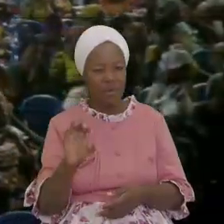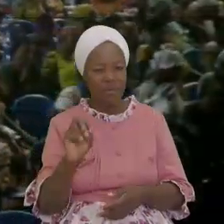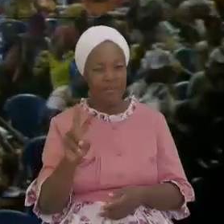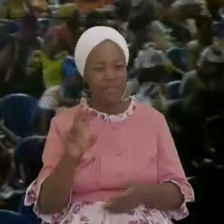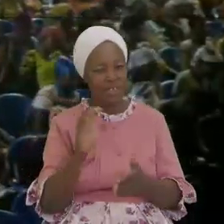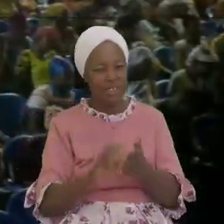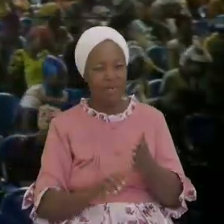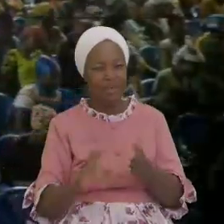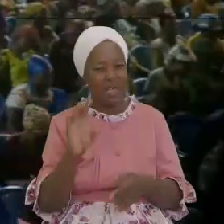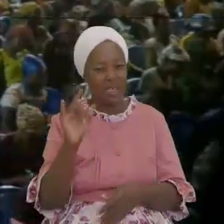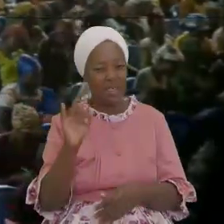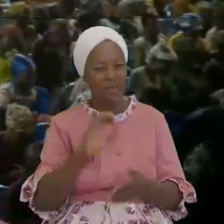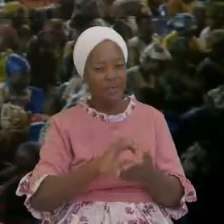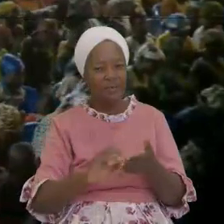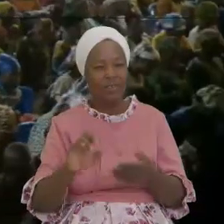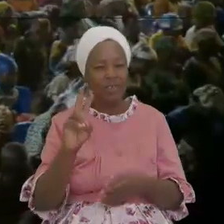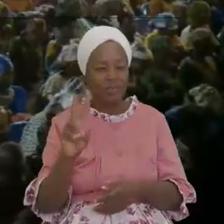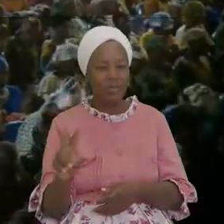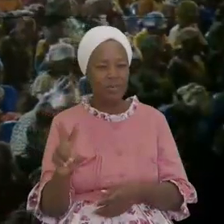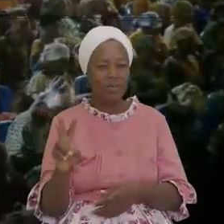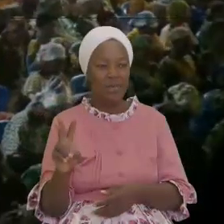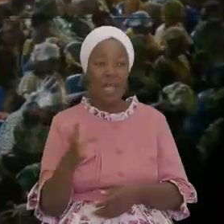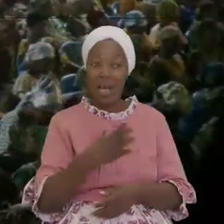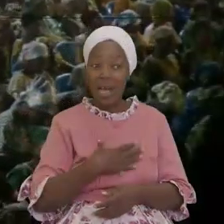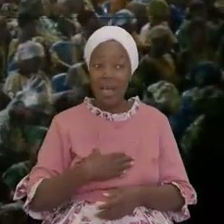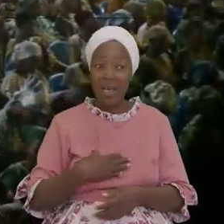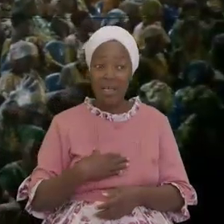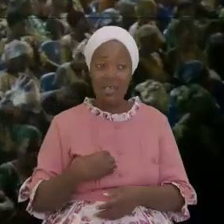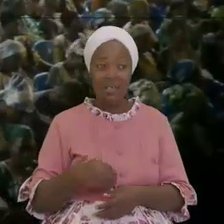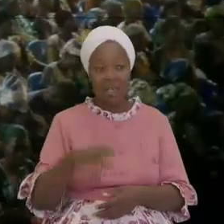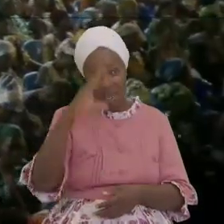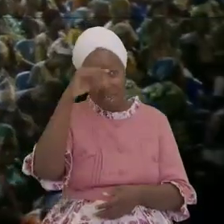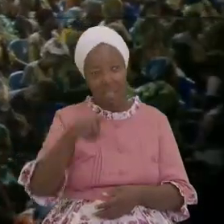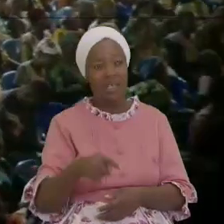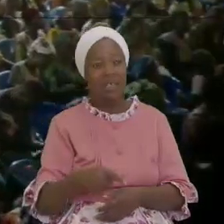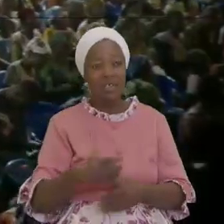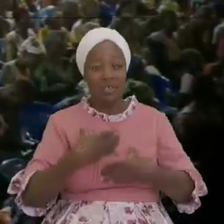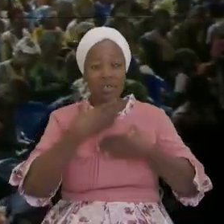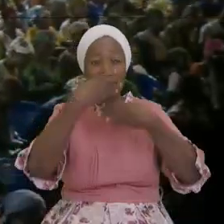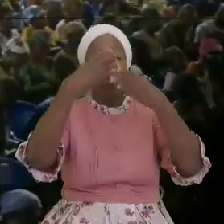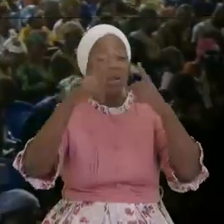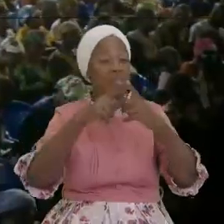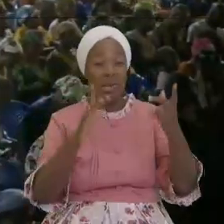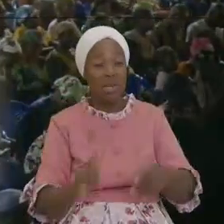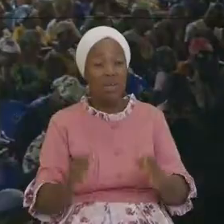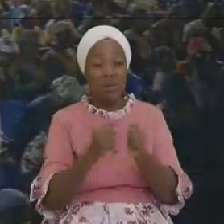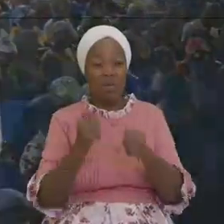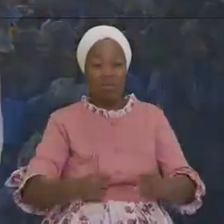Revelation chapter 18, verse 2. And he cried mightily with a strong